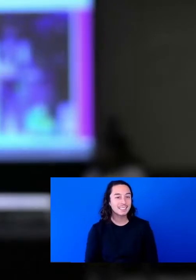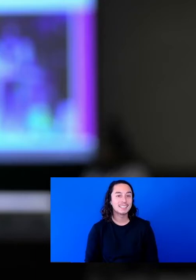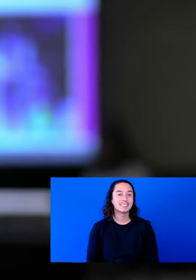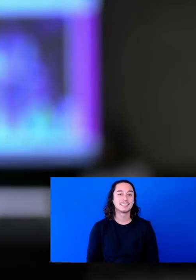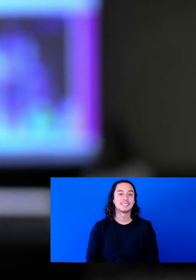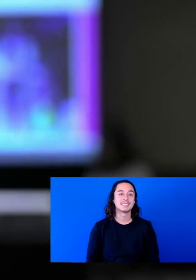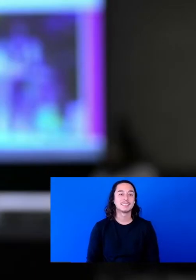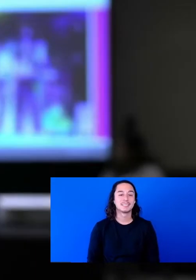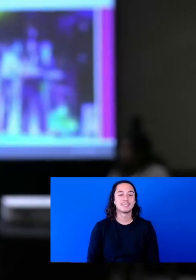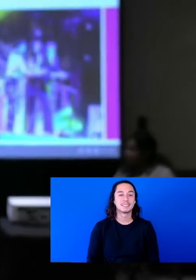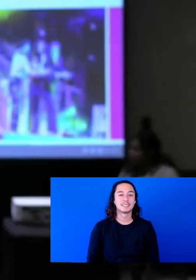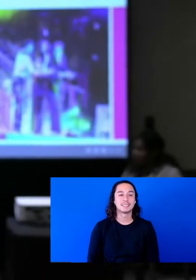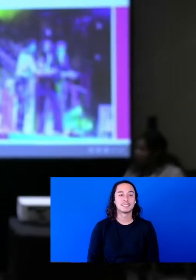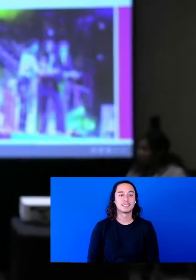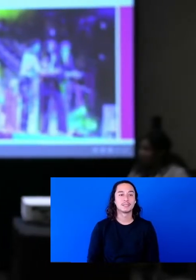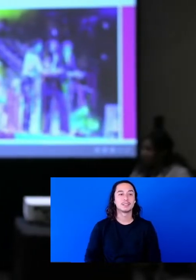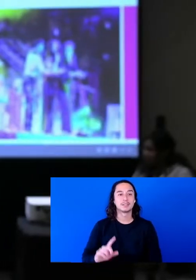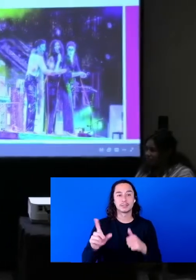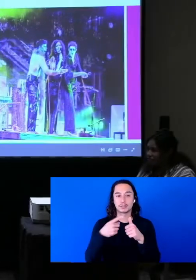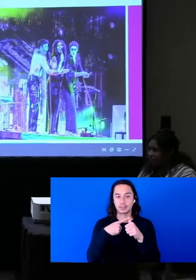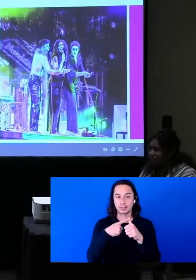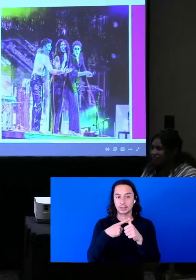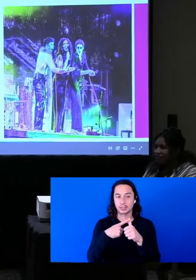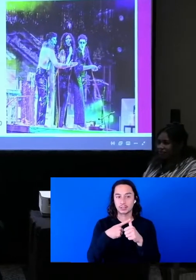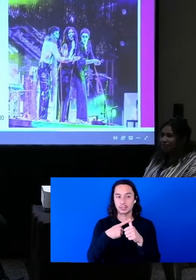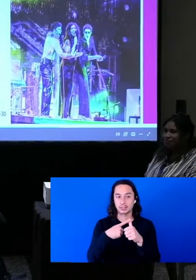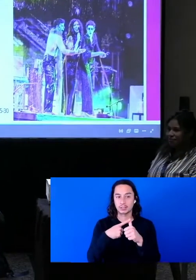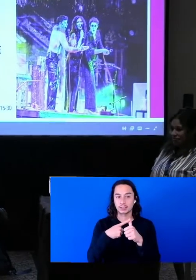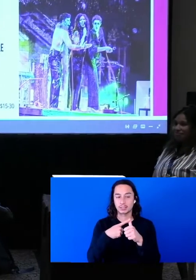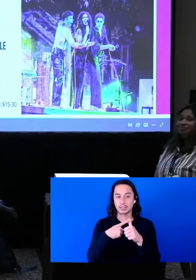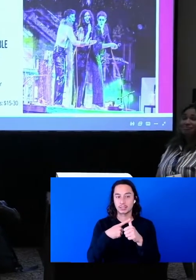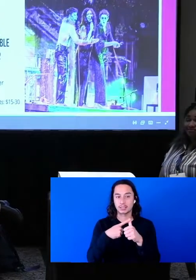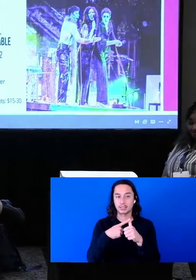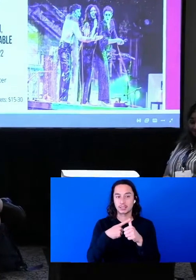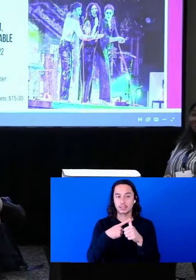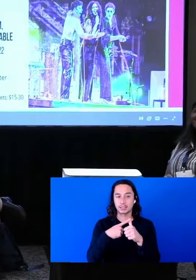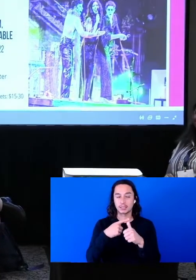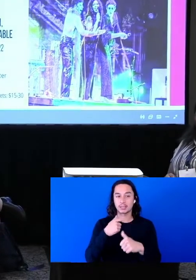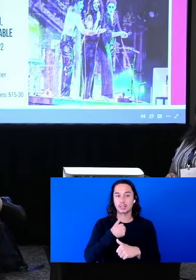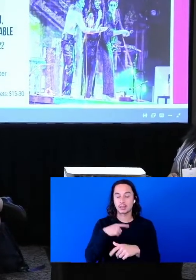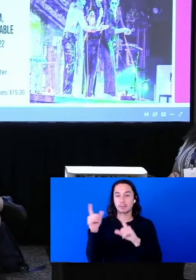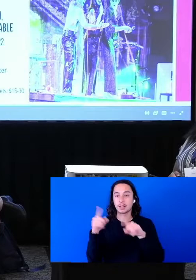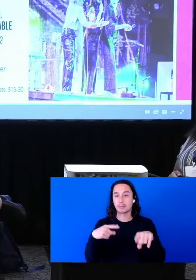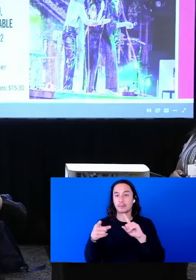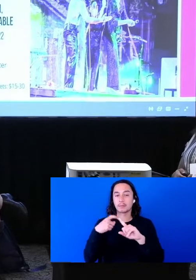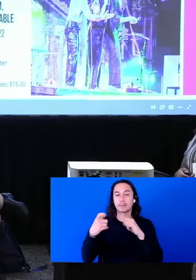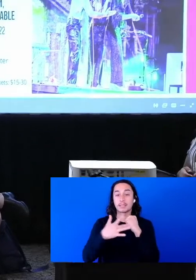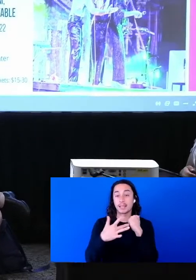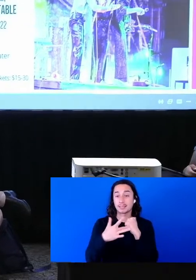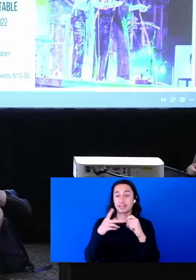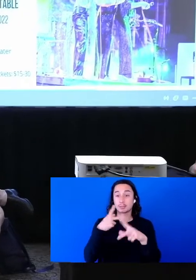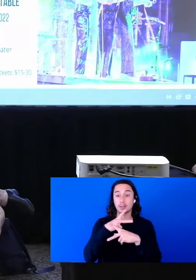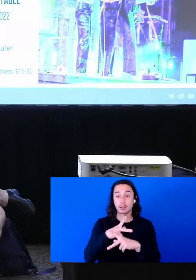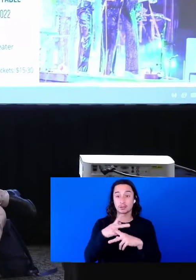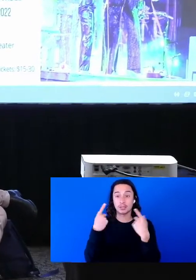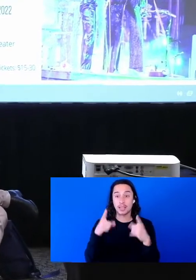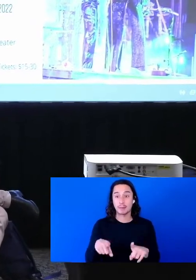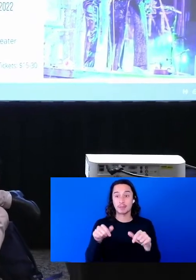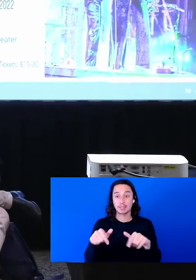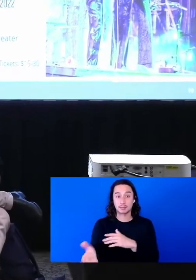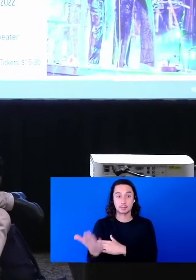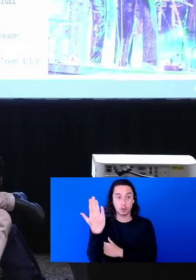I'll first say that I'm coming like straight to you from tech for the production that's happening this evening.